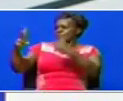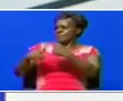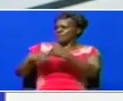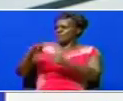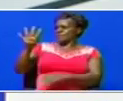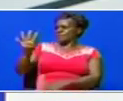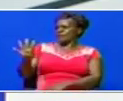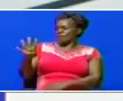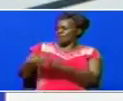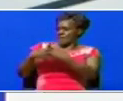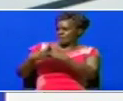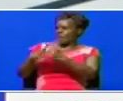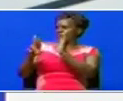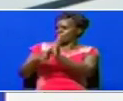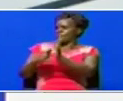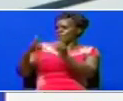274,179, representing